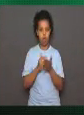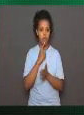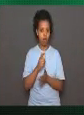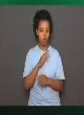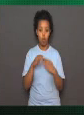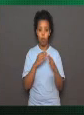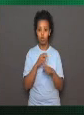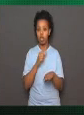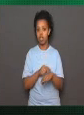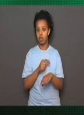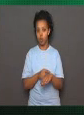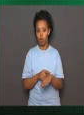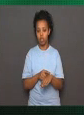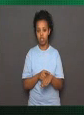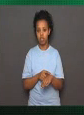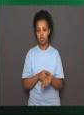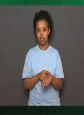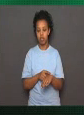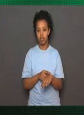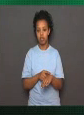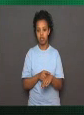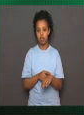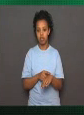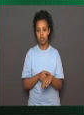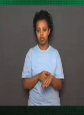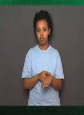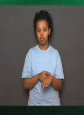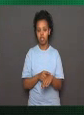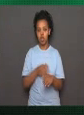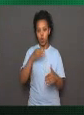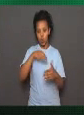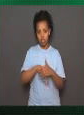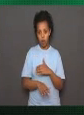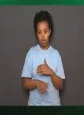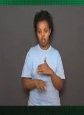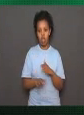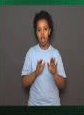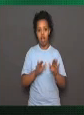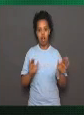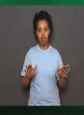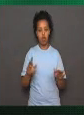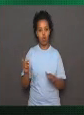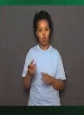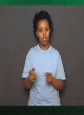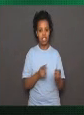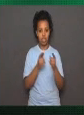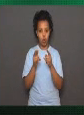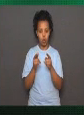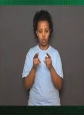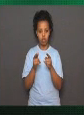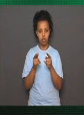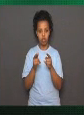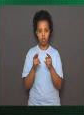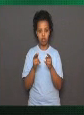biological clock is a way to describe internal regulatory mechanisms that